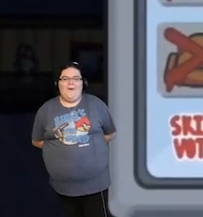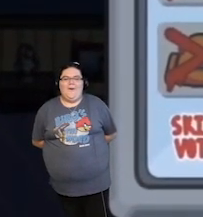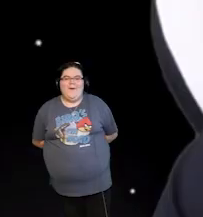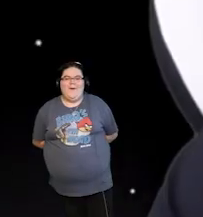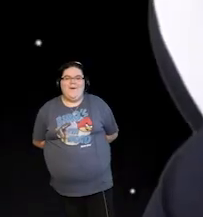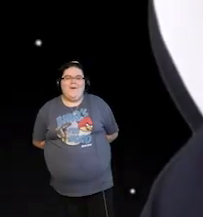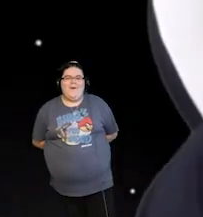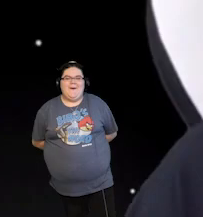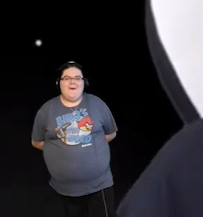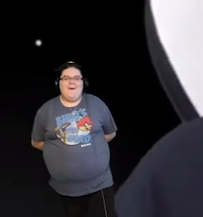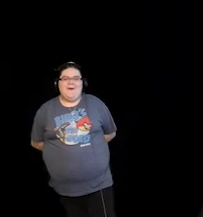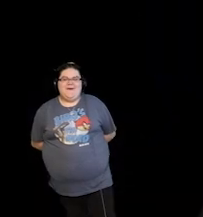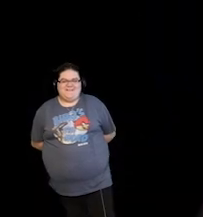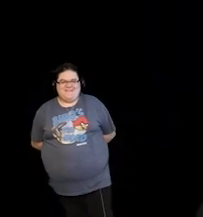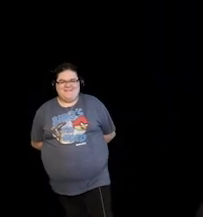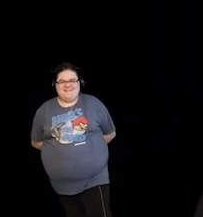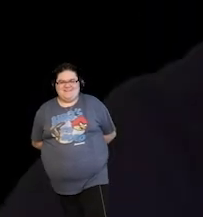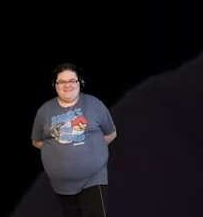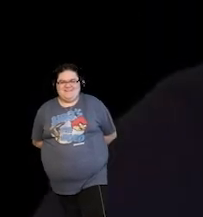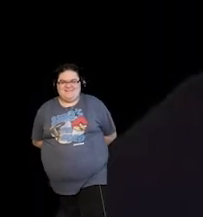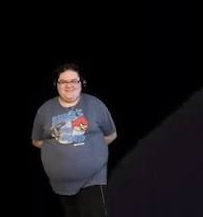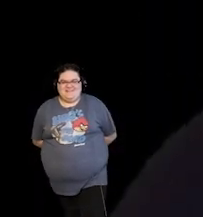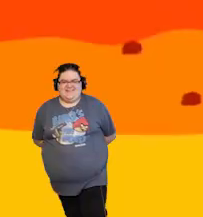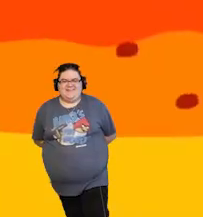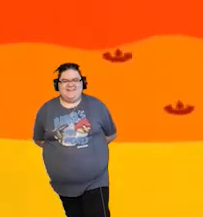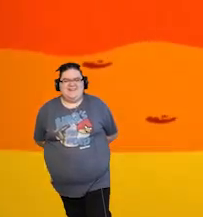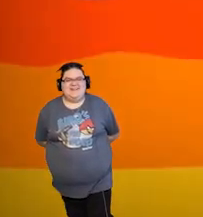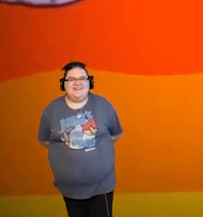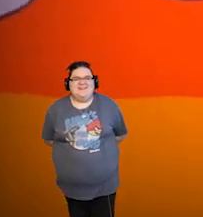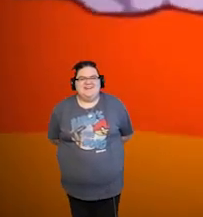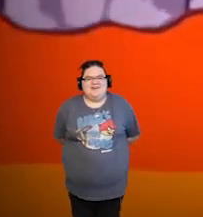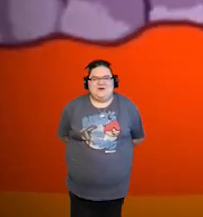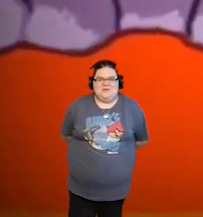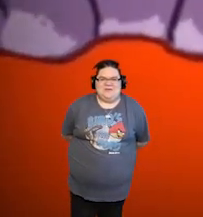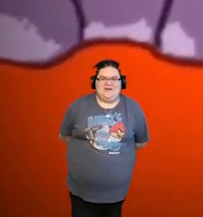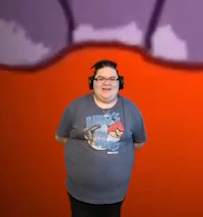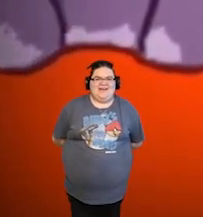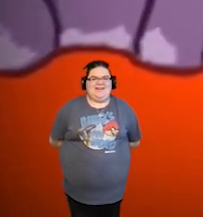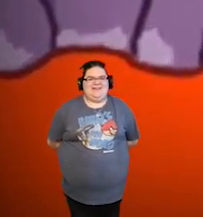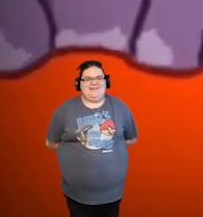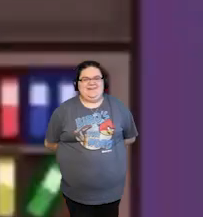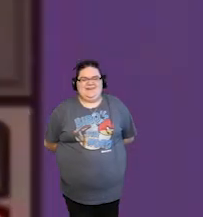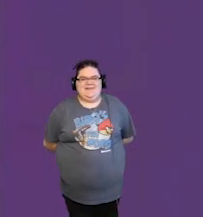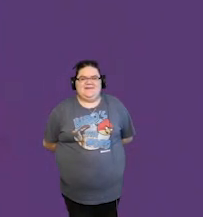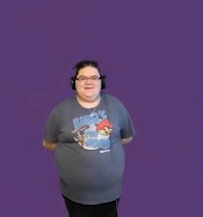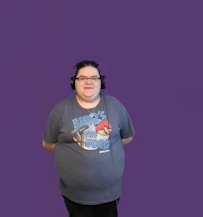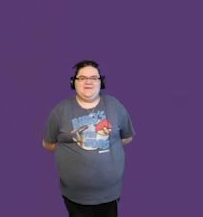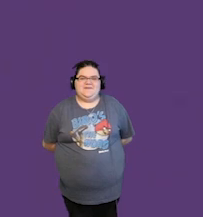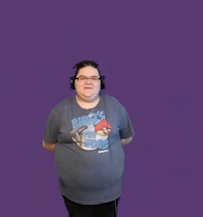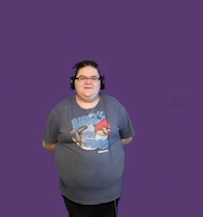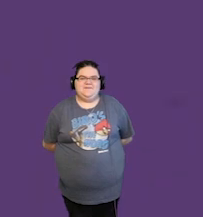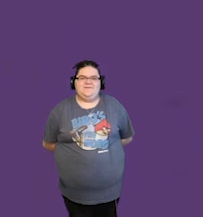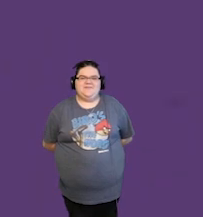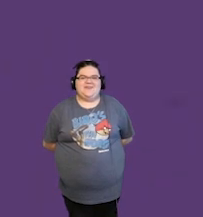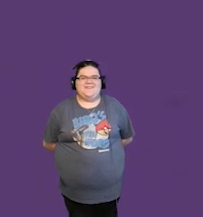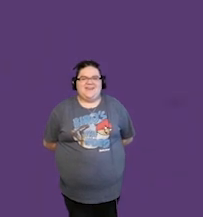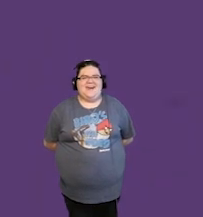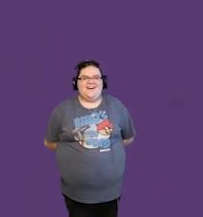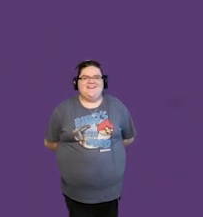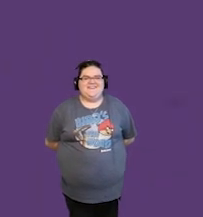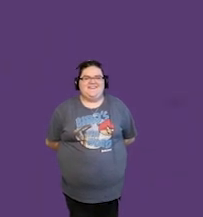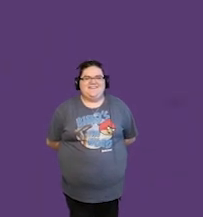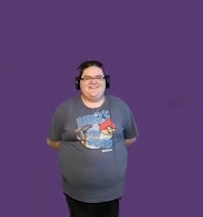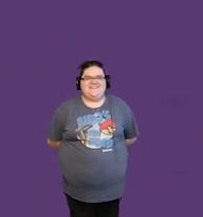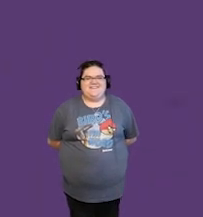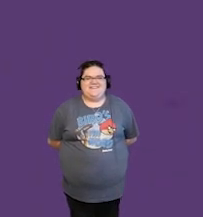Yeah. I'm legit. Oh! Nick, you nearly win. I know. Oh boy. Should we see if we can get the DVD logo to bounce around the